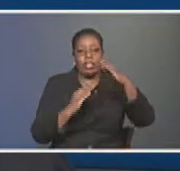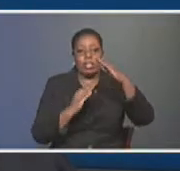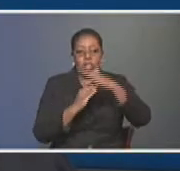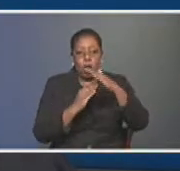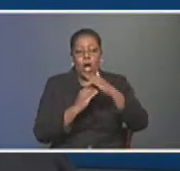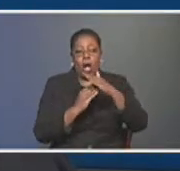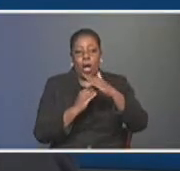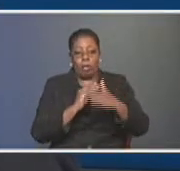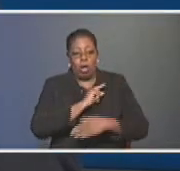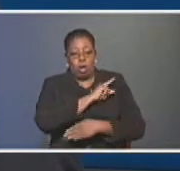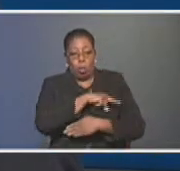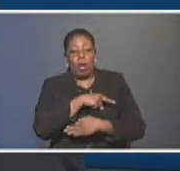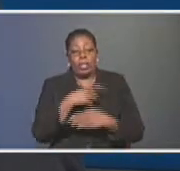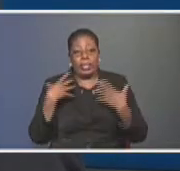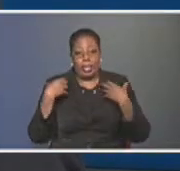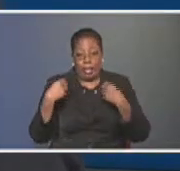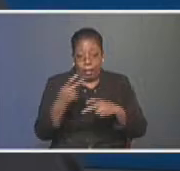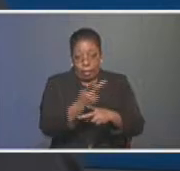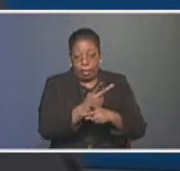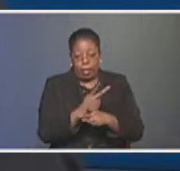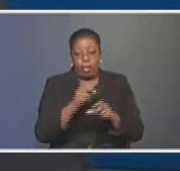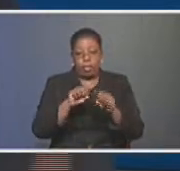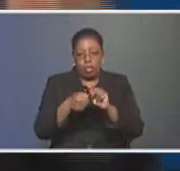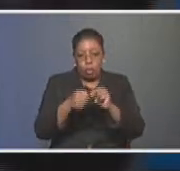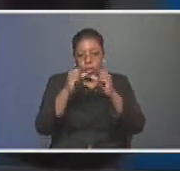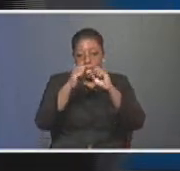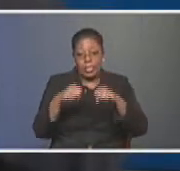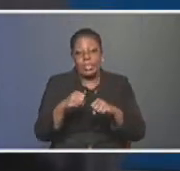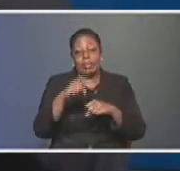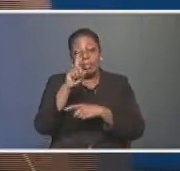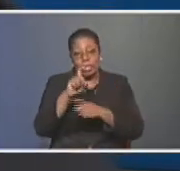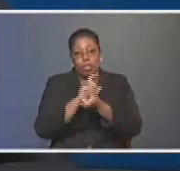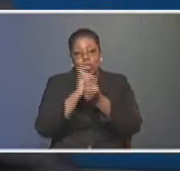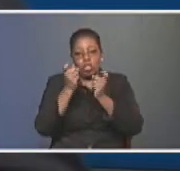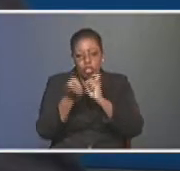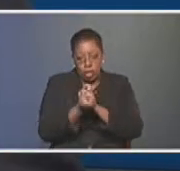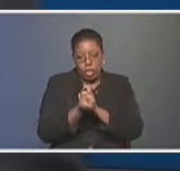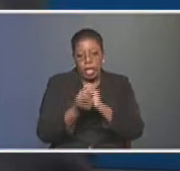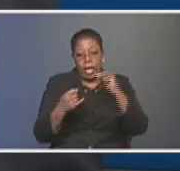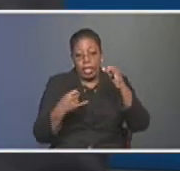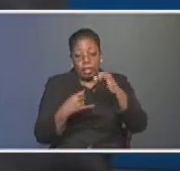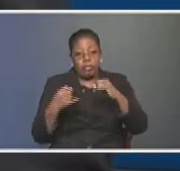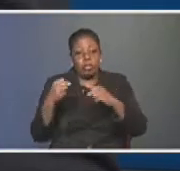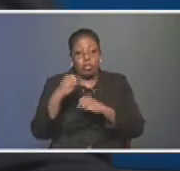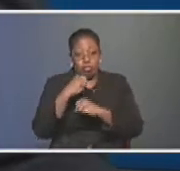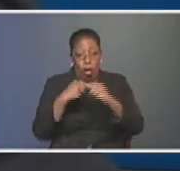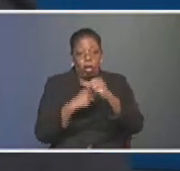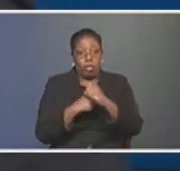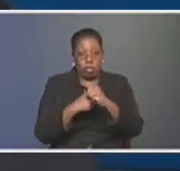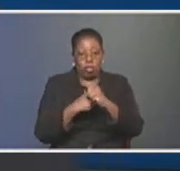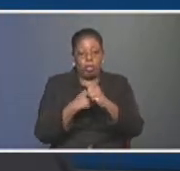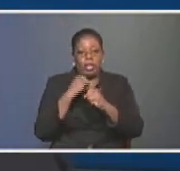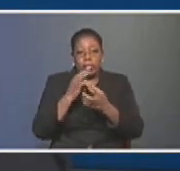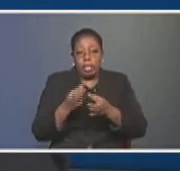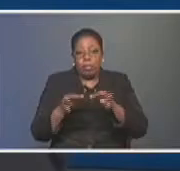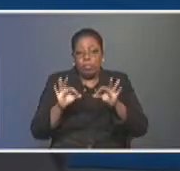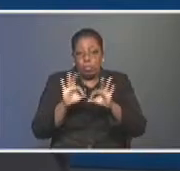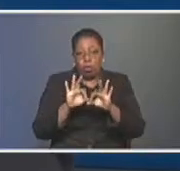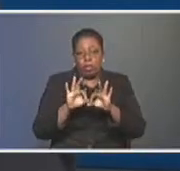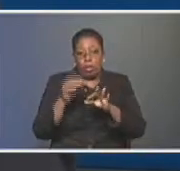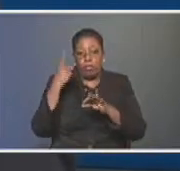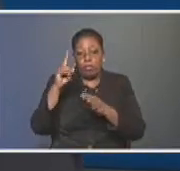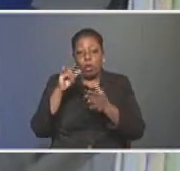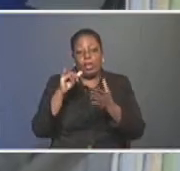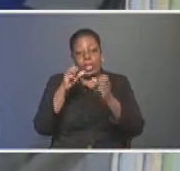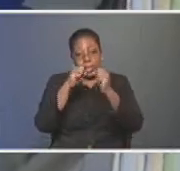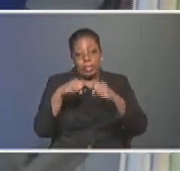quality healthcare. And so the system needs to be changed, and the infrastructure is absolutely essential in order for the system to